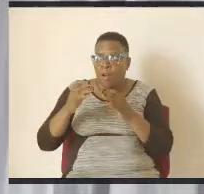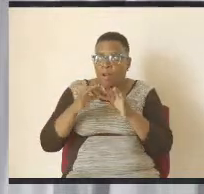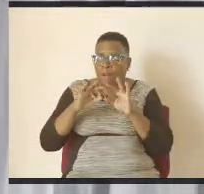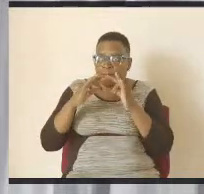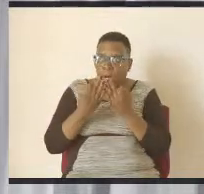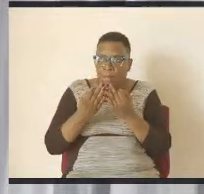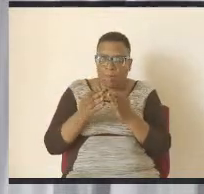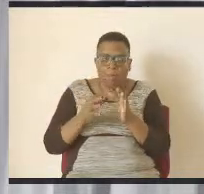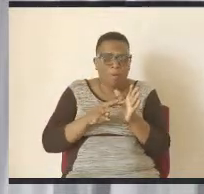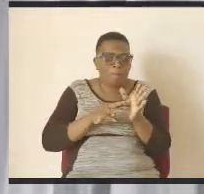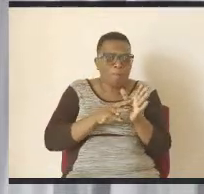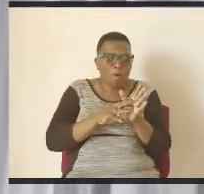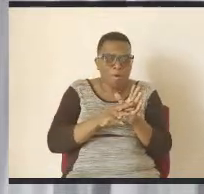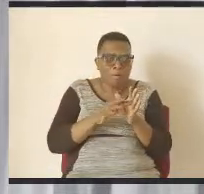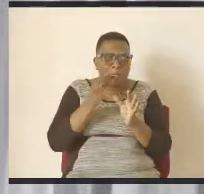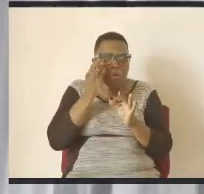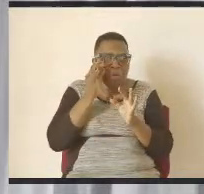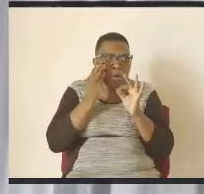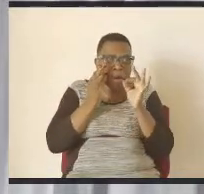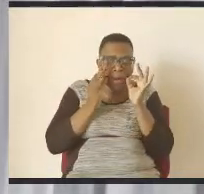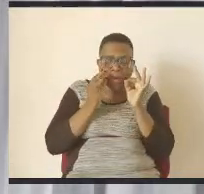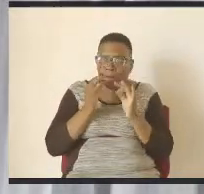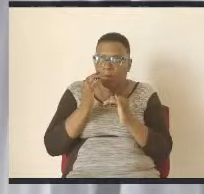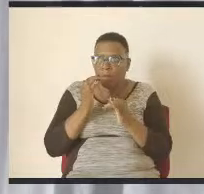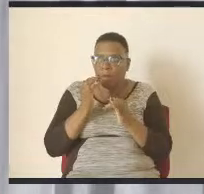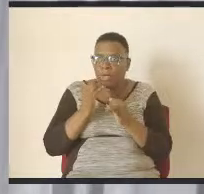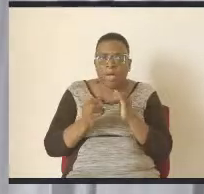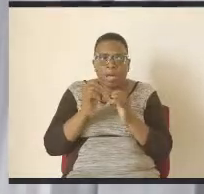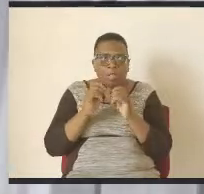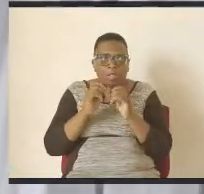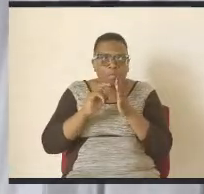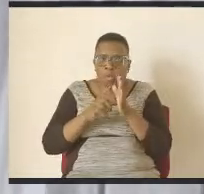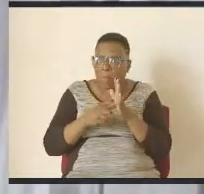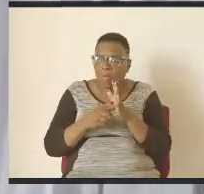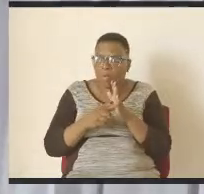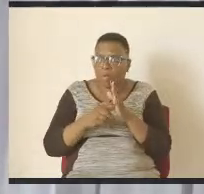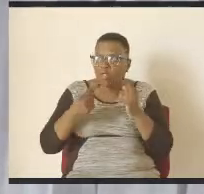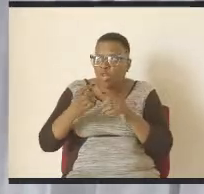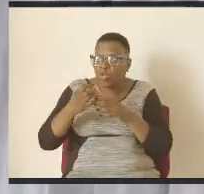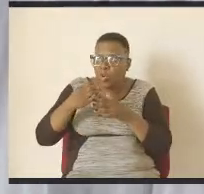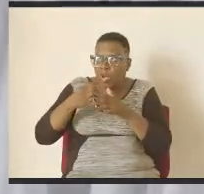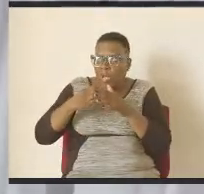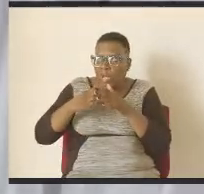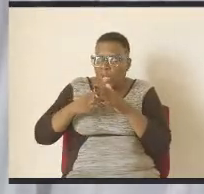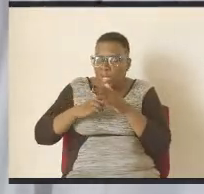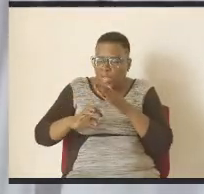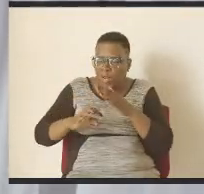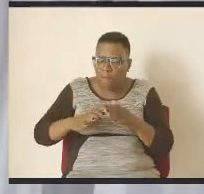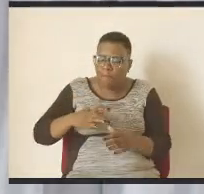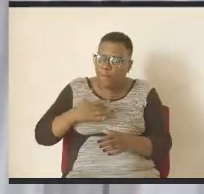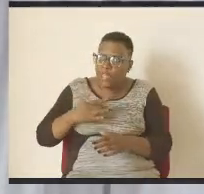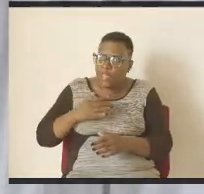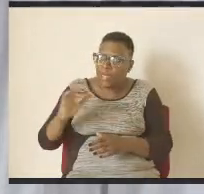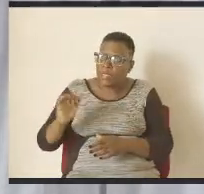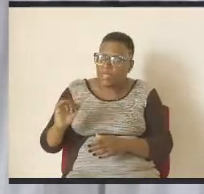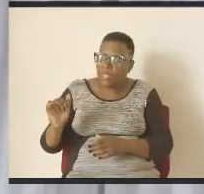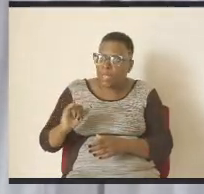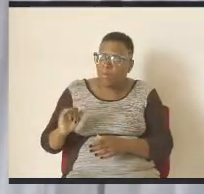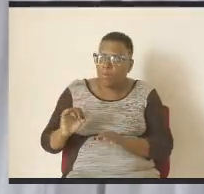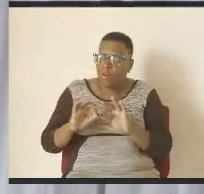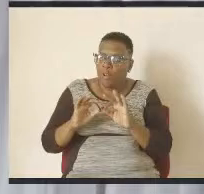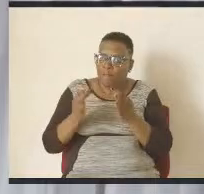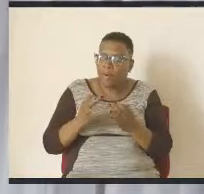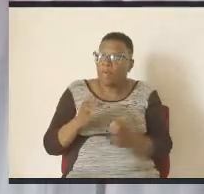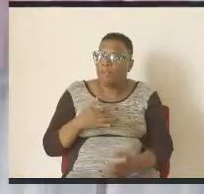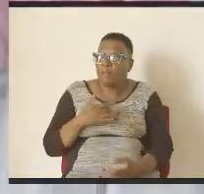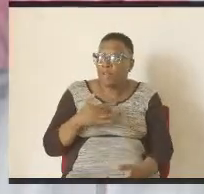What was it like for them in those last moments? They're trying to enter into that, to try to feel what that child must have been